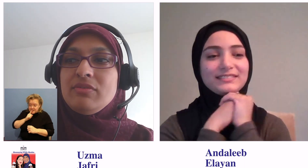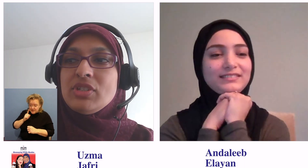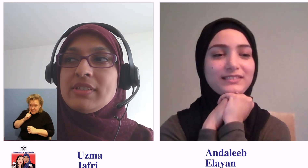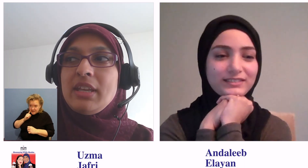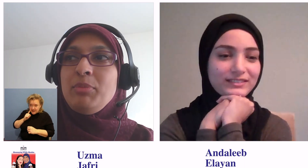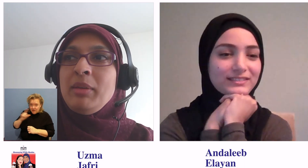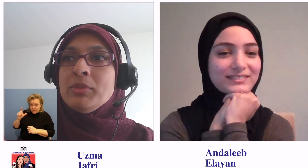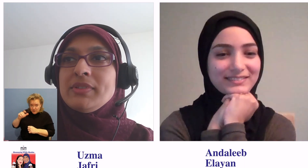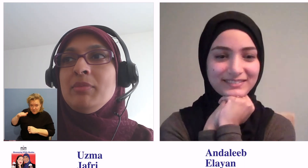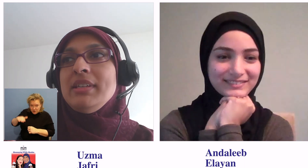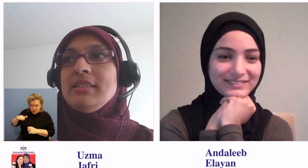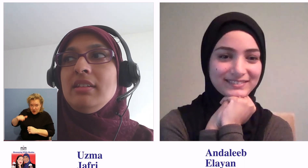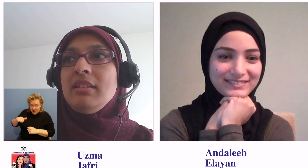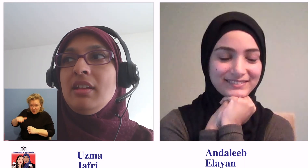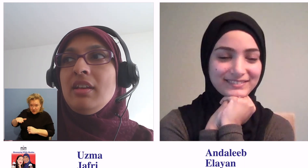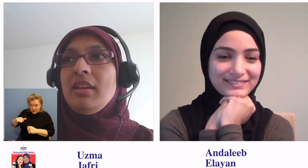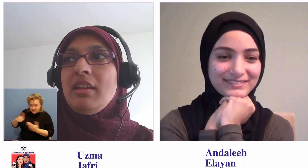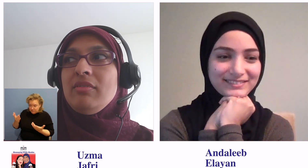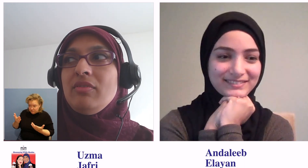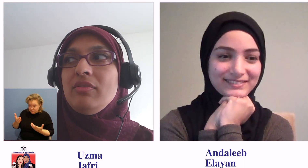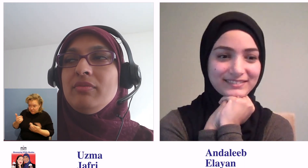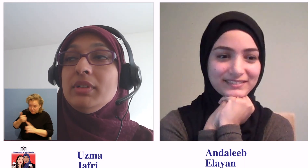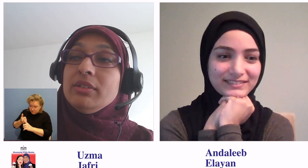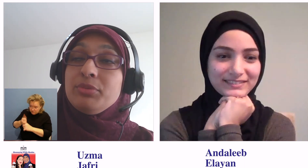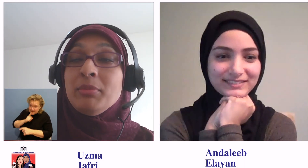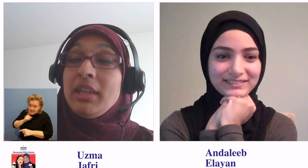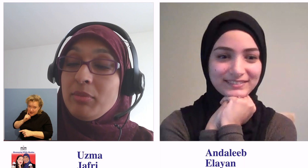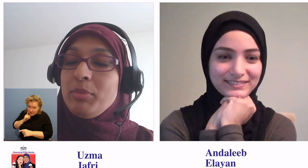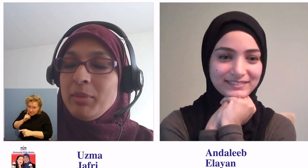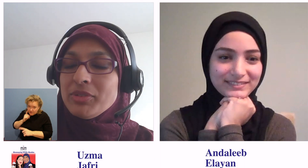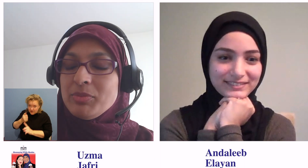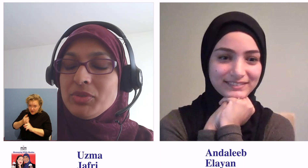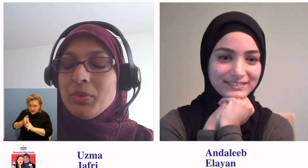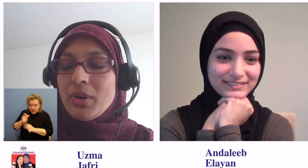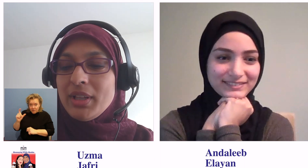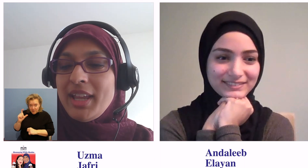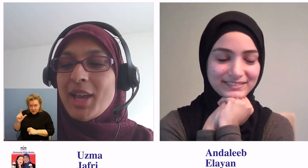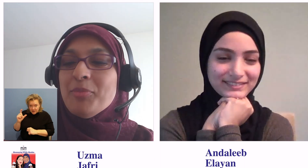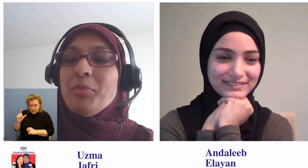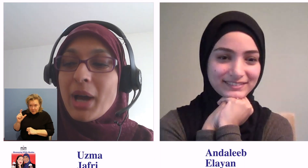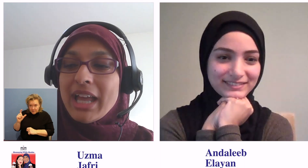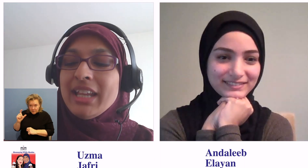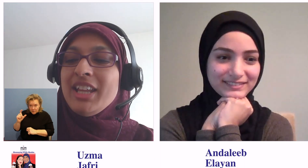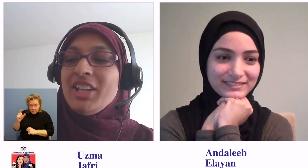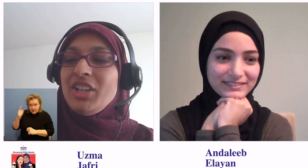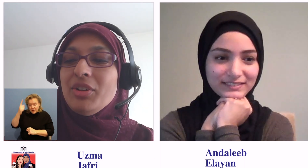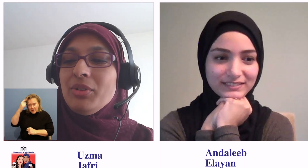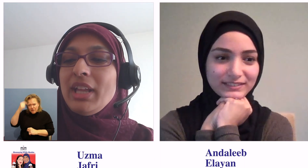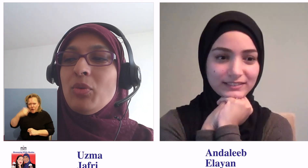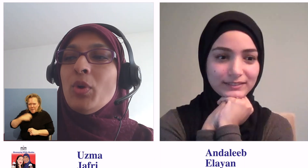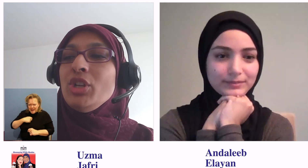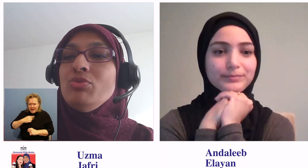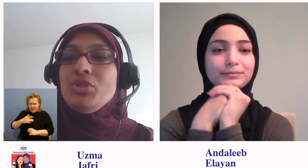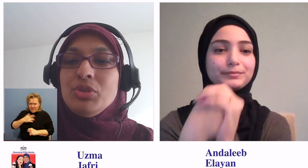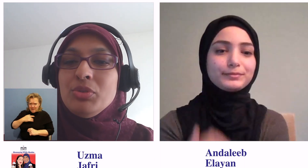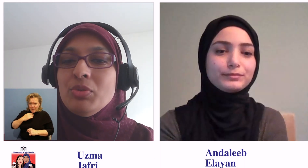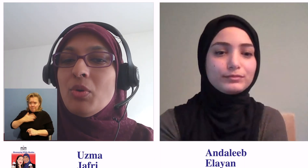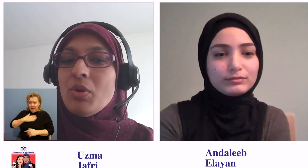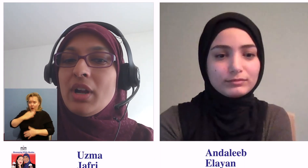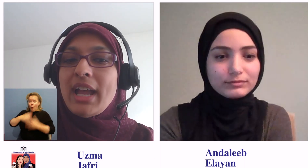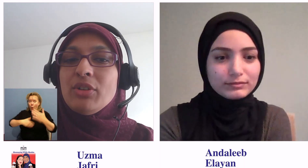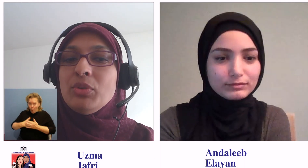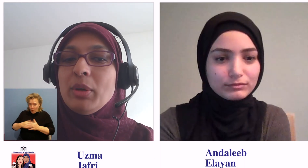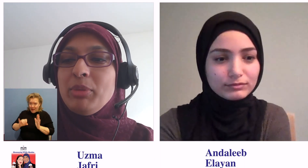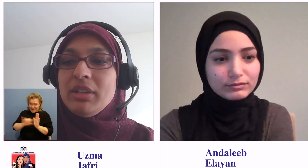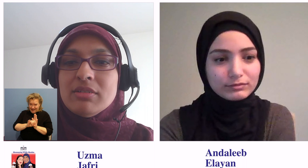deaf, just like being Muslim, isn't well for me, being Muslim is who all I am, but you know, like what you do